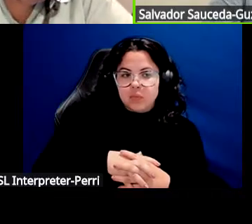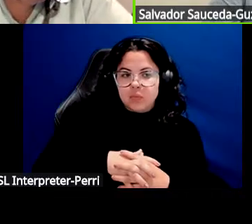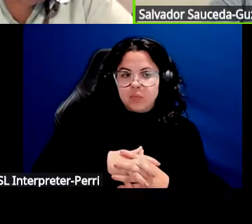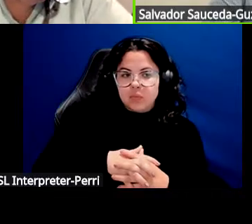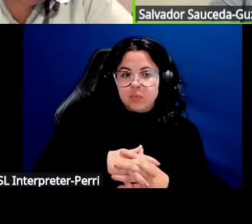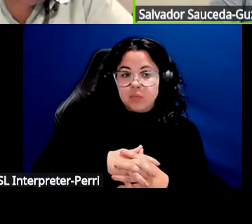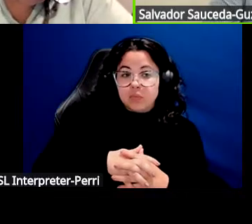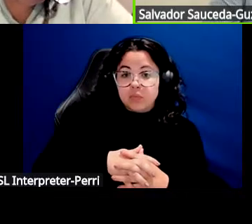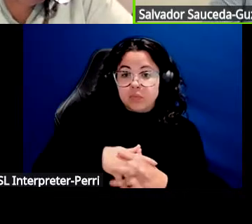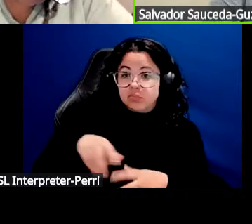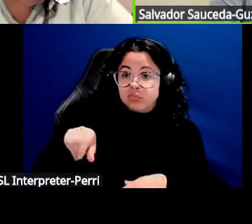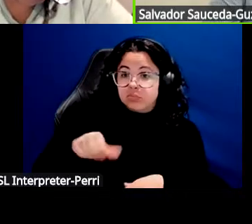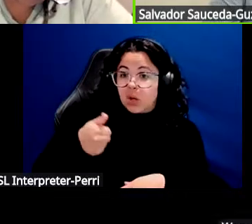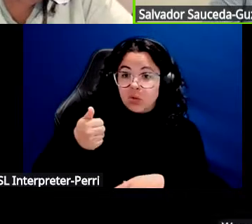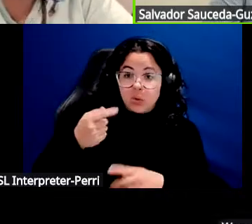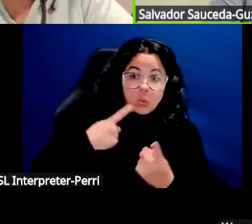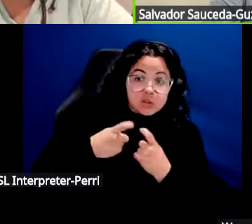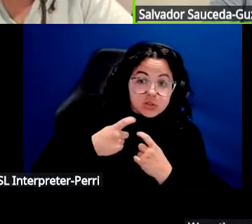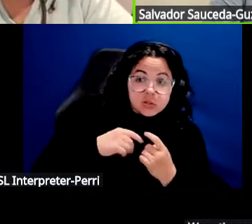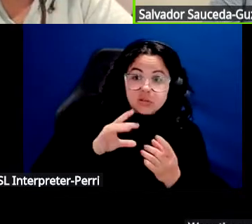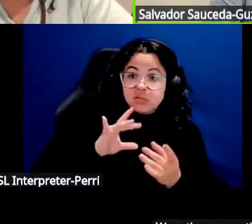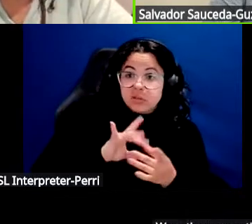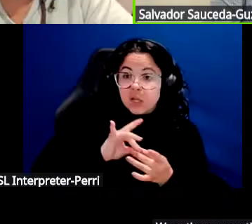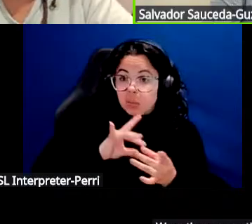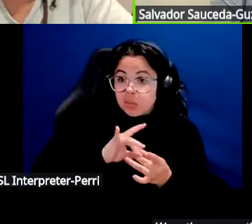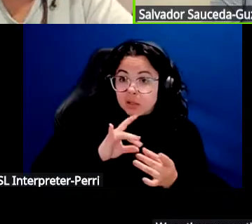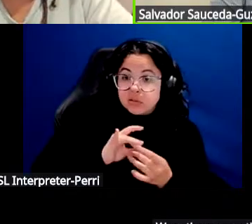Were there any other questions or comments?